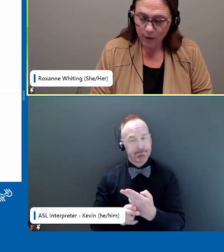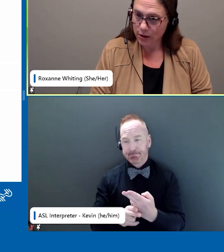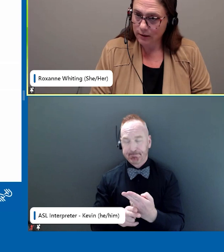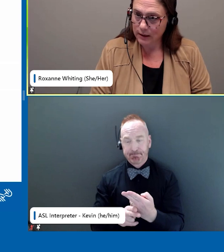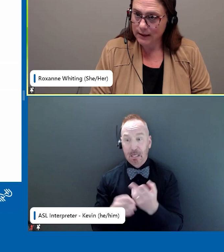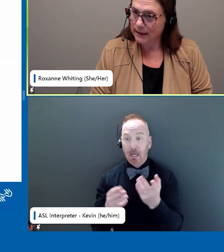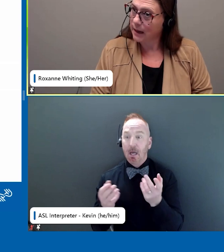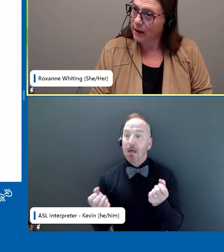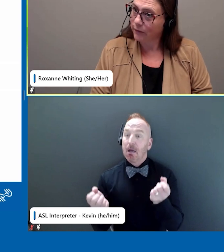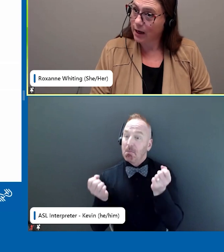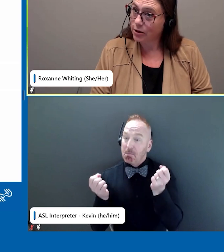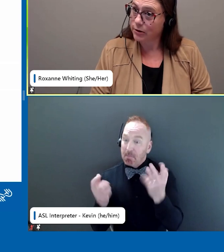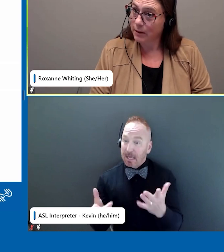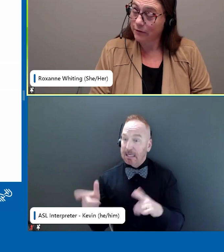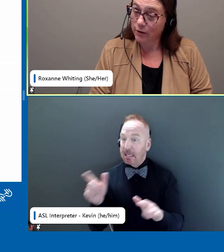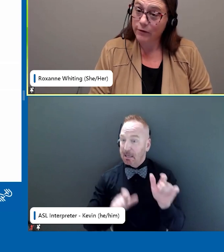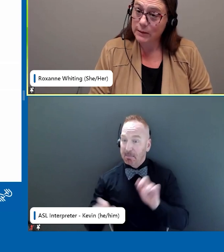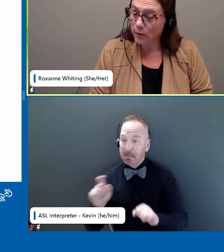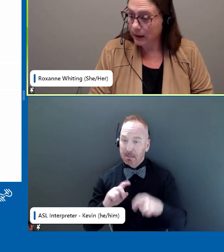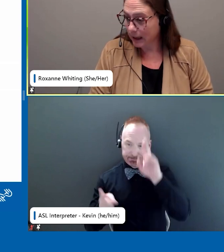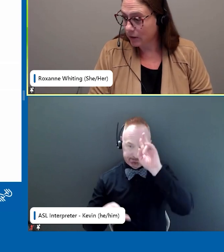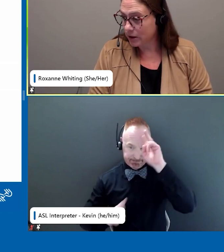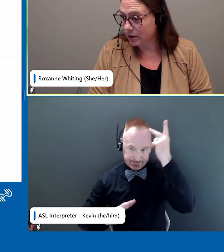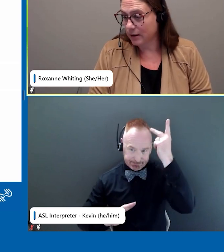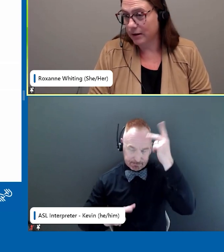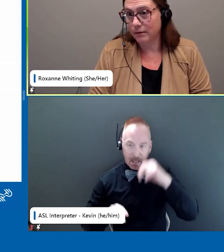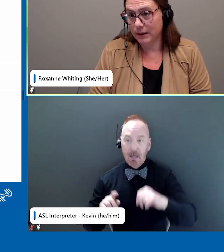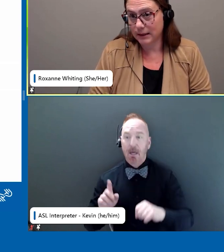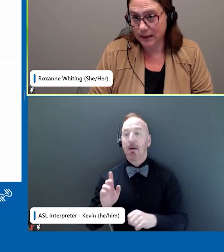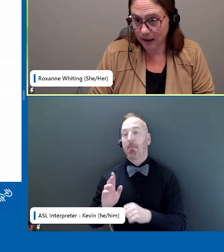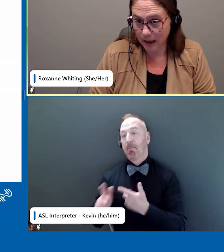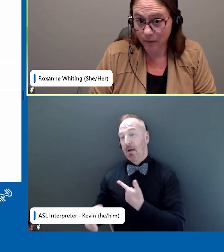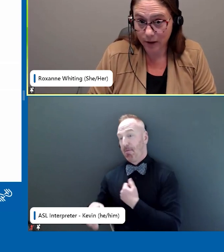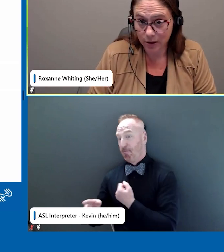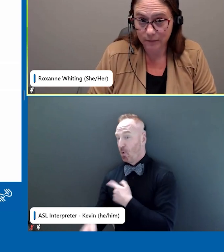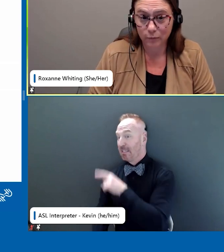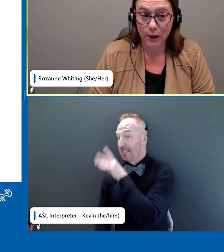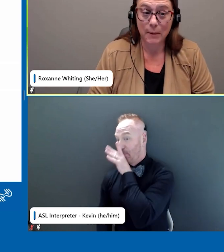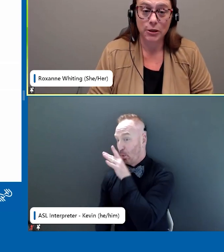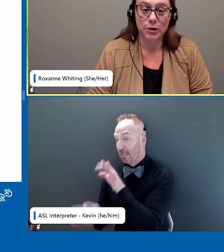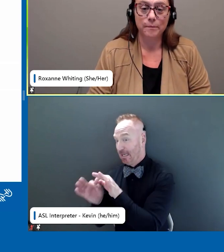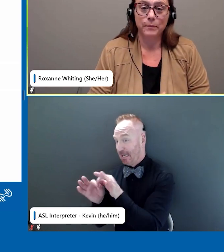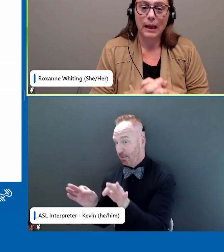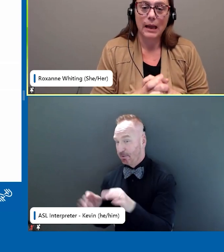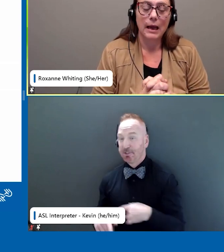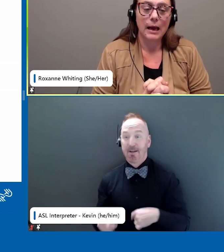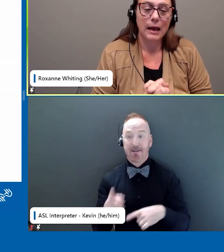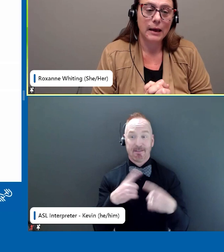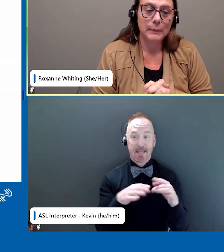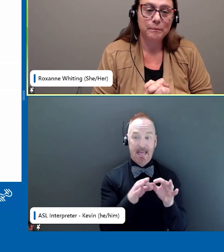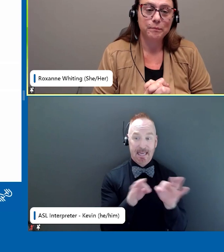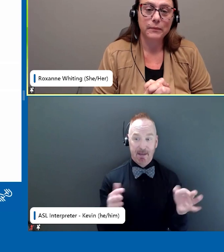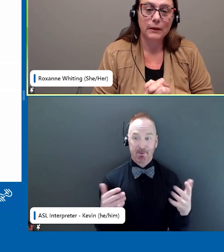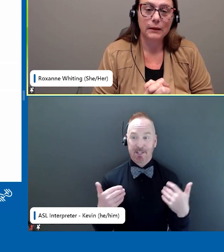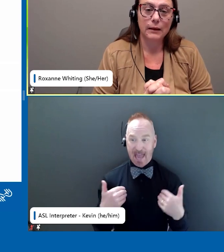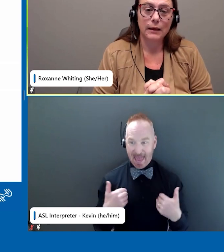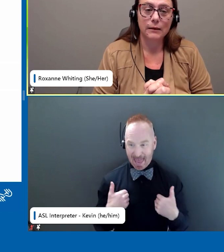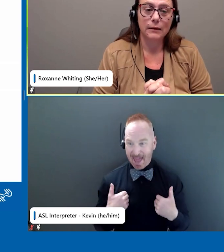sign language is the same in every country, but for every spoken language, there is a sign language, pretty much.